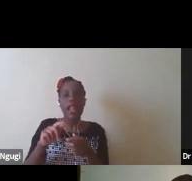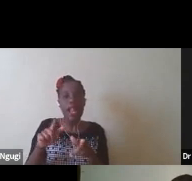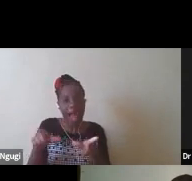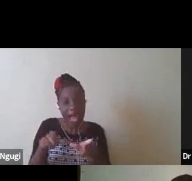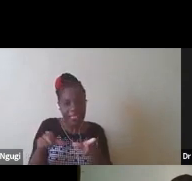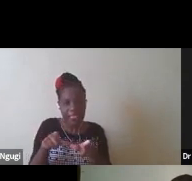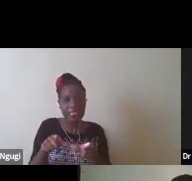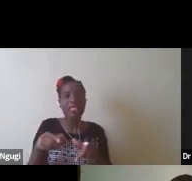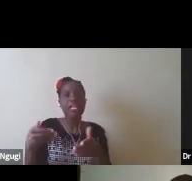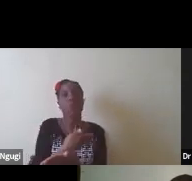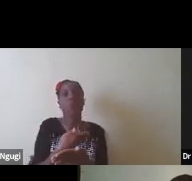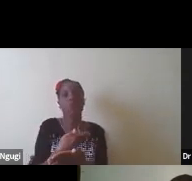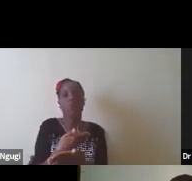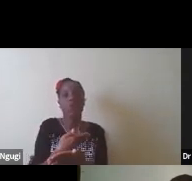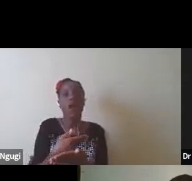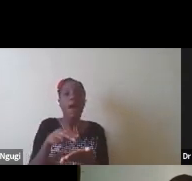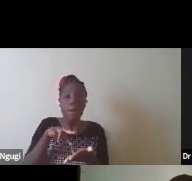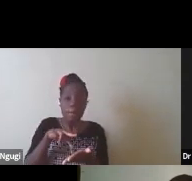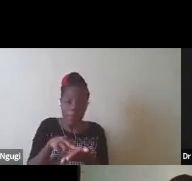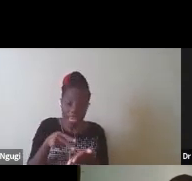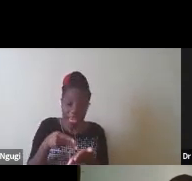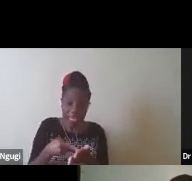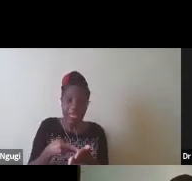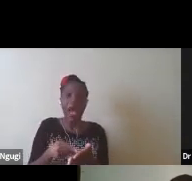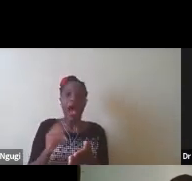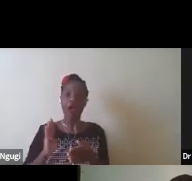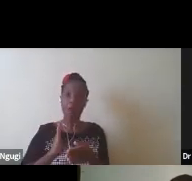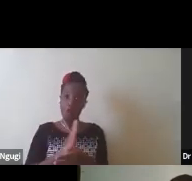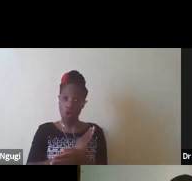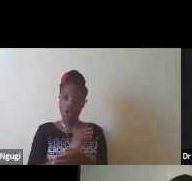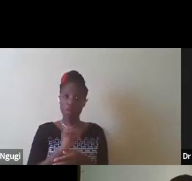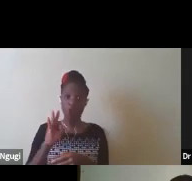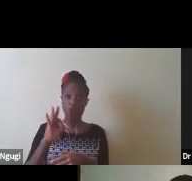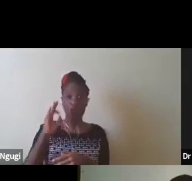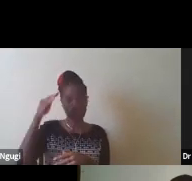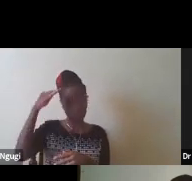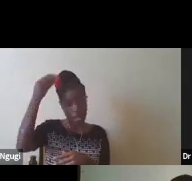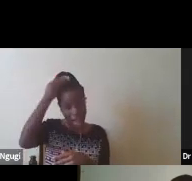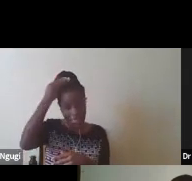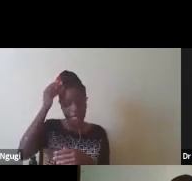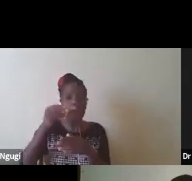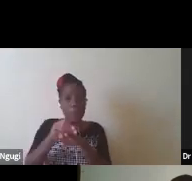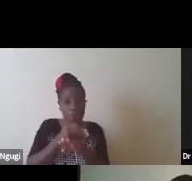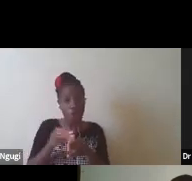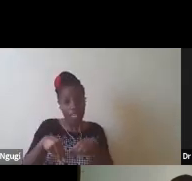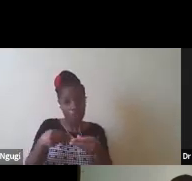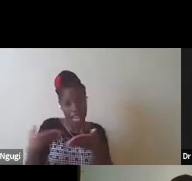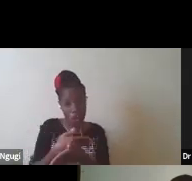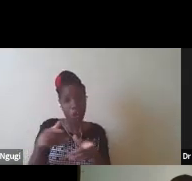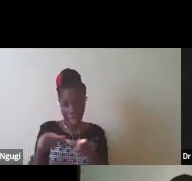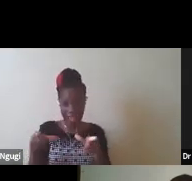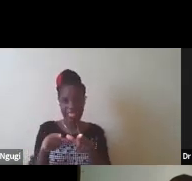Council to accept that it is one of the criteria that will be required to renew your license. So it's getting them all to learn,